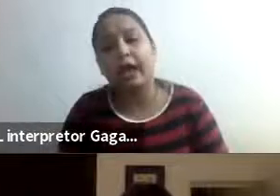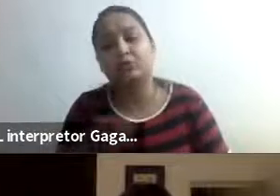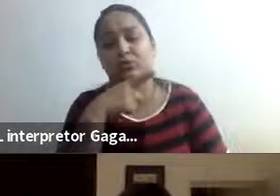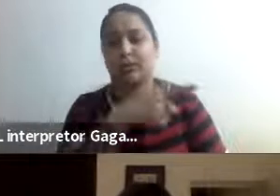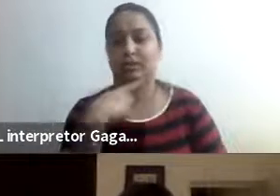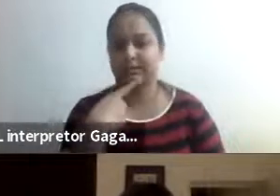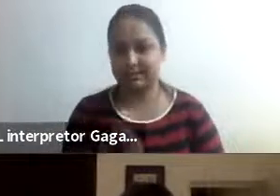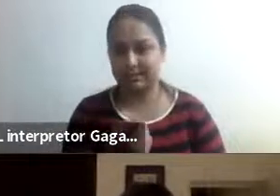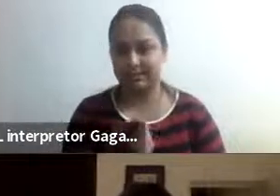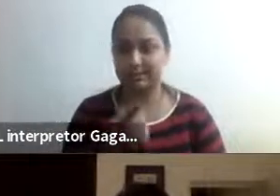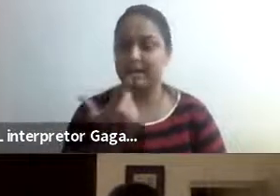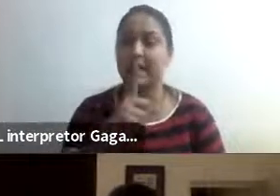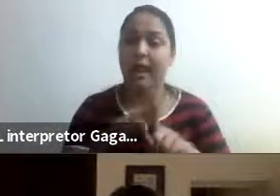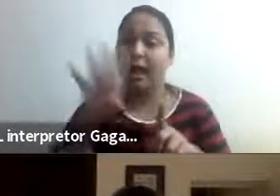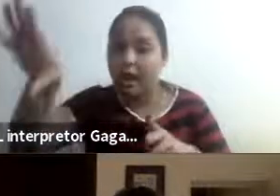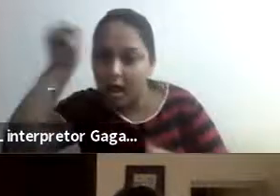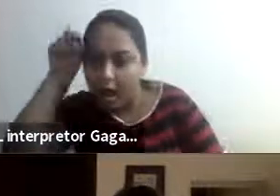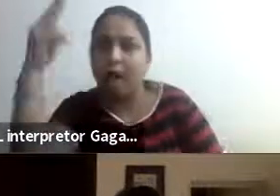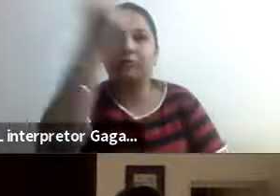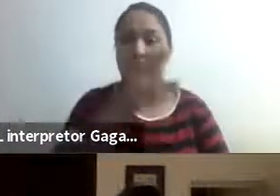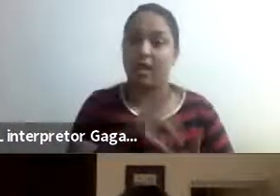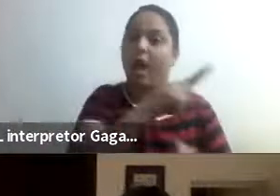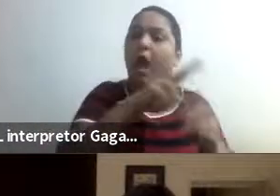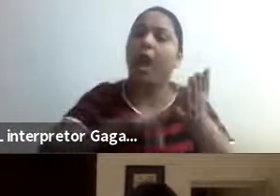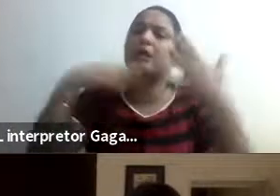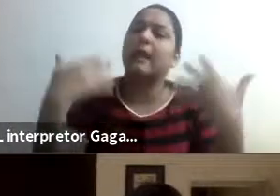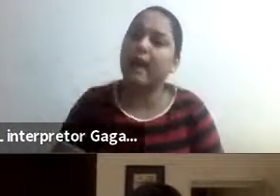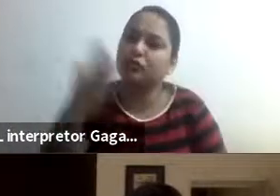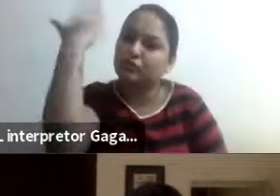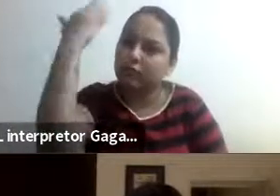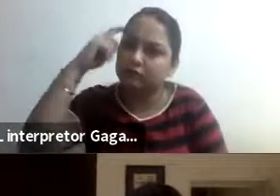these young Bhil migrants about painting.